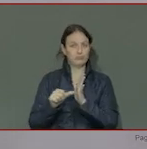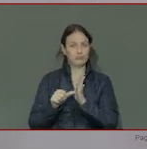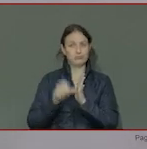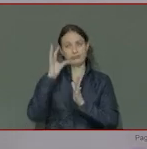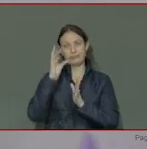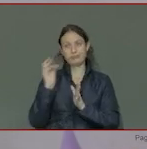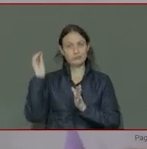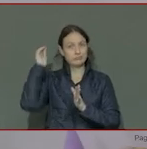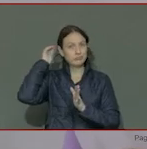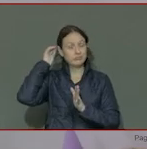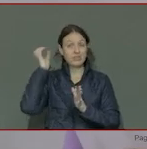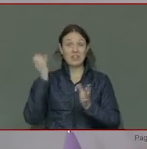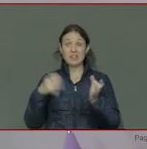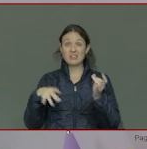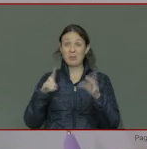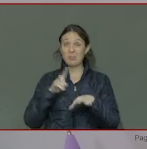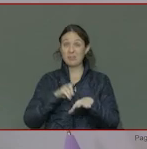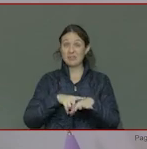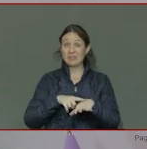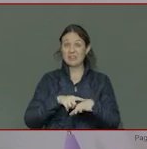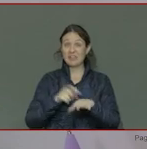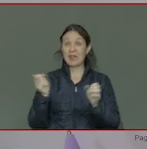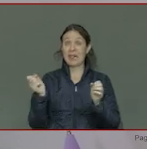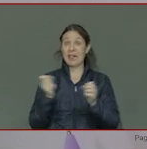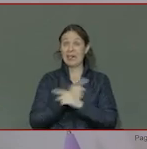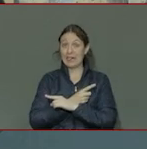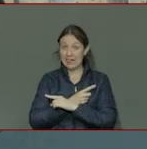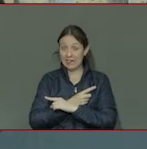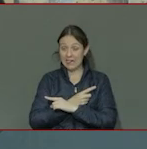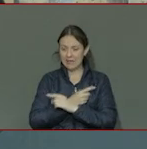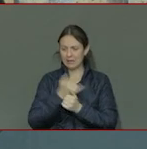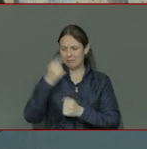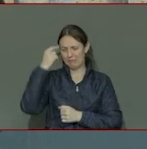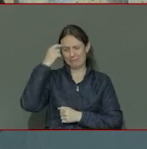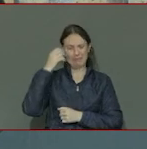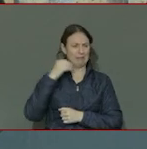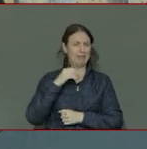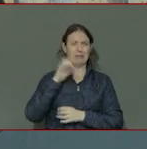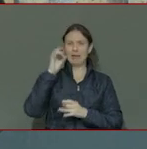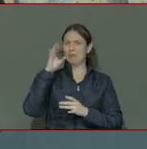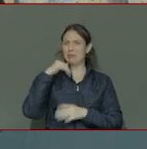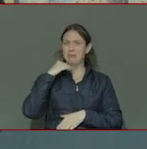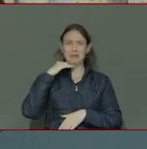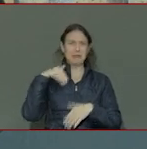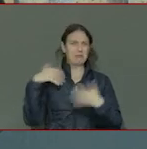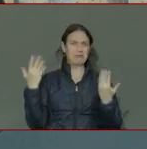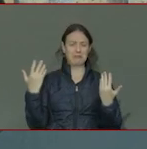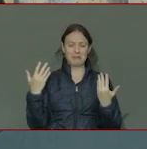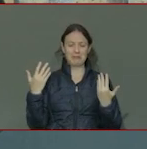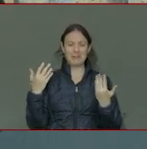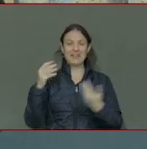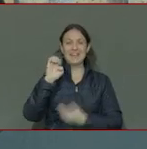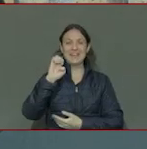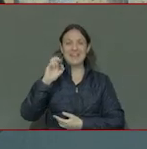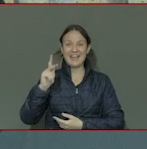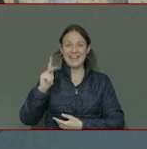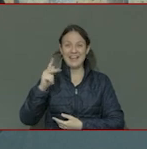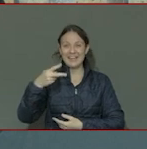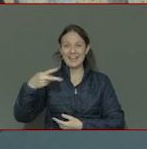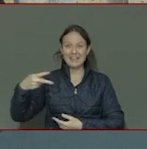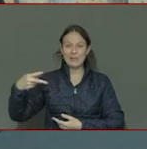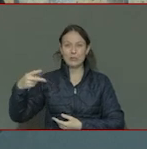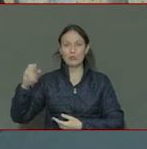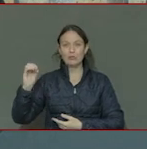important. So sometimes you miss that and then you think there's not enough information. EK is not 0.